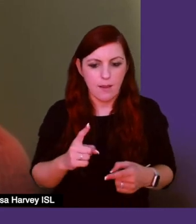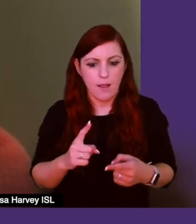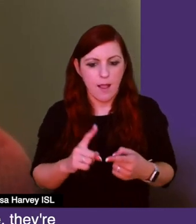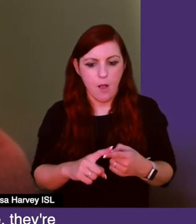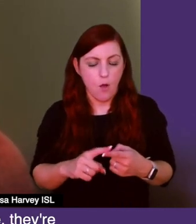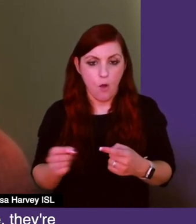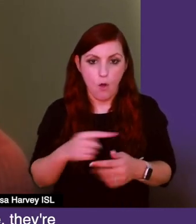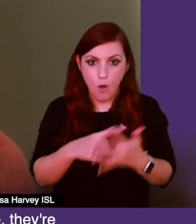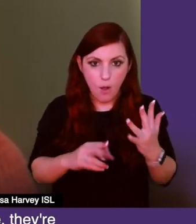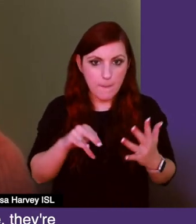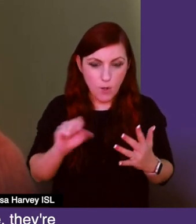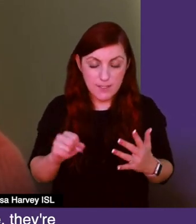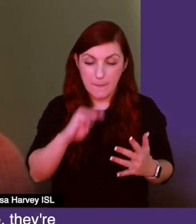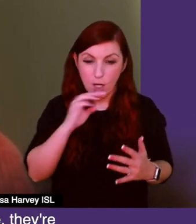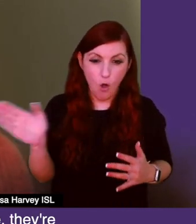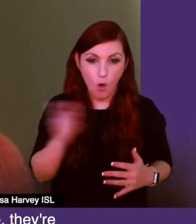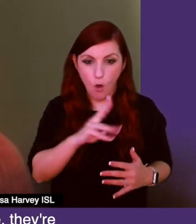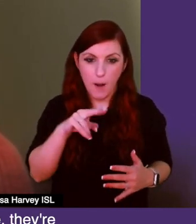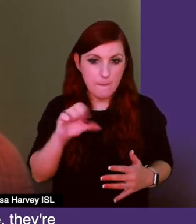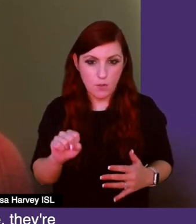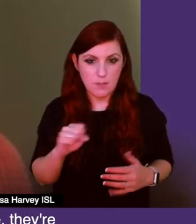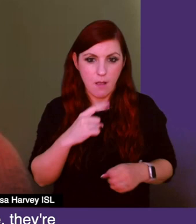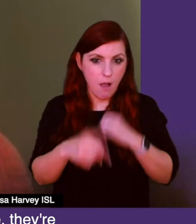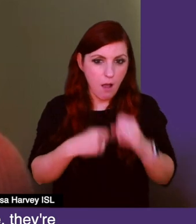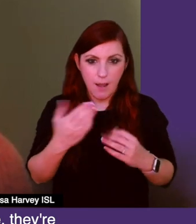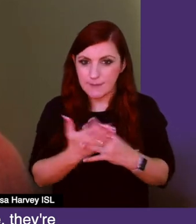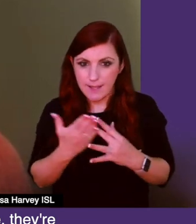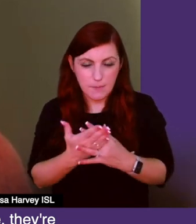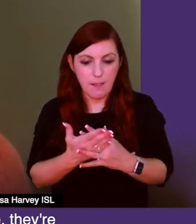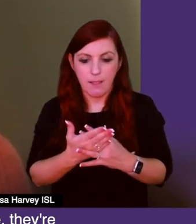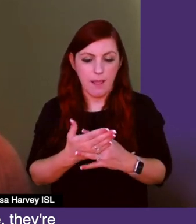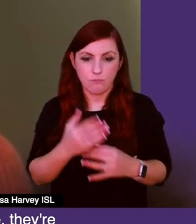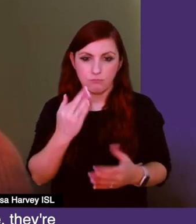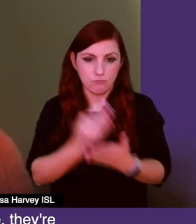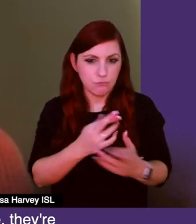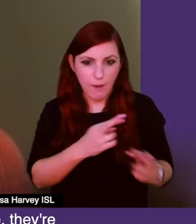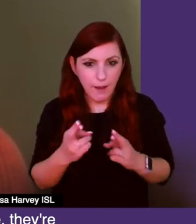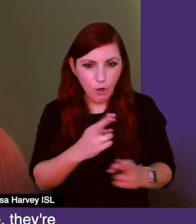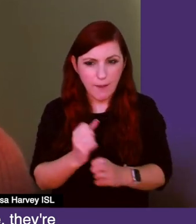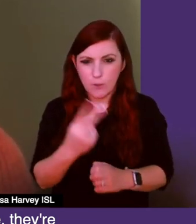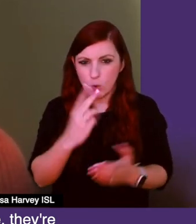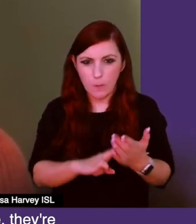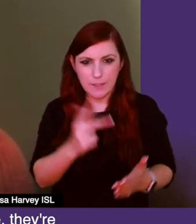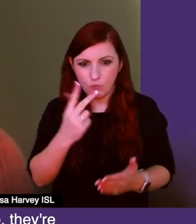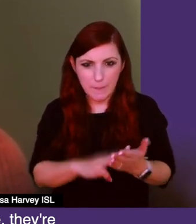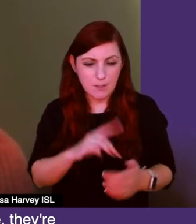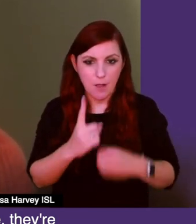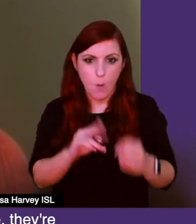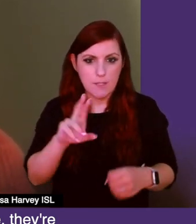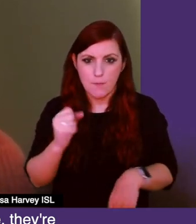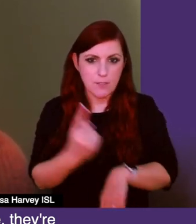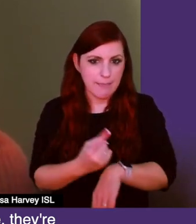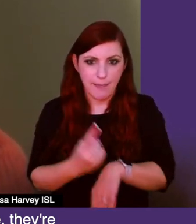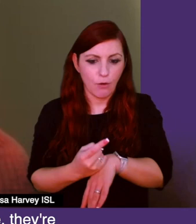publicly. All the buses, and I mean all of them, are always accessible. They're frequent every 2 or 3 minutes. There's always a